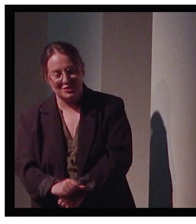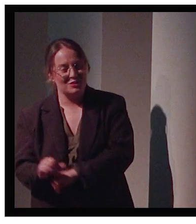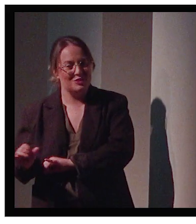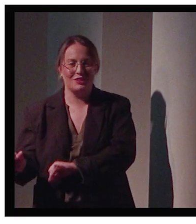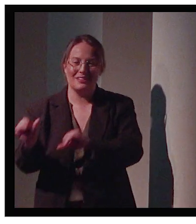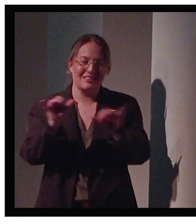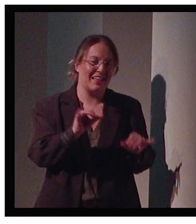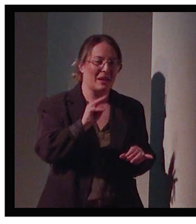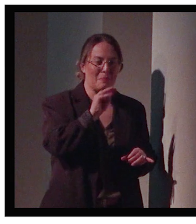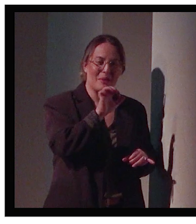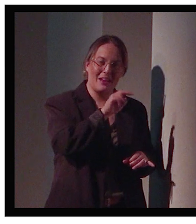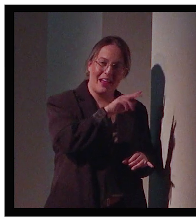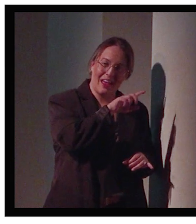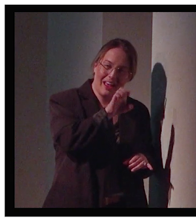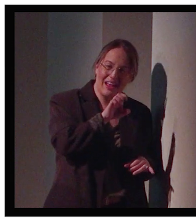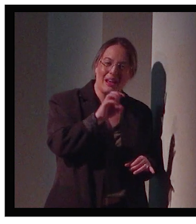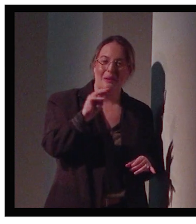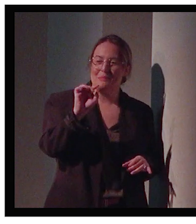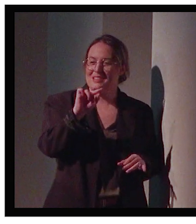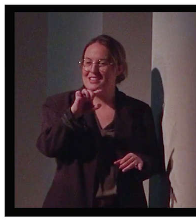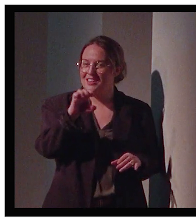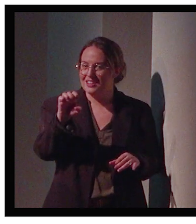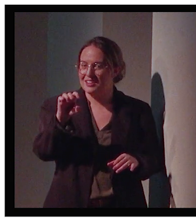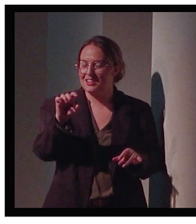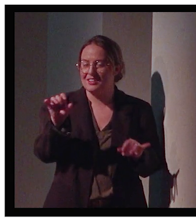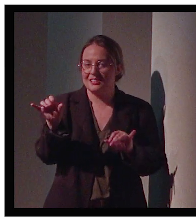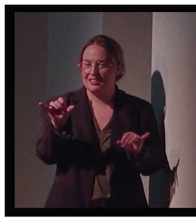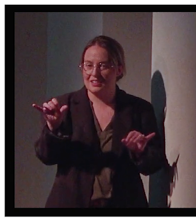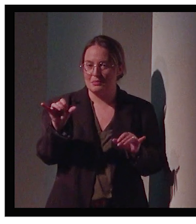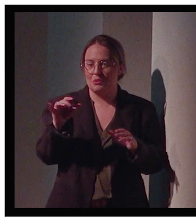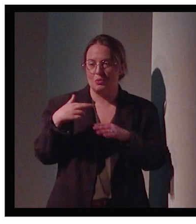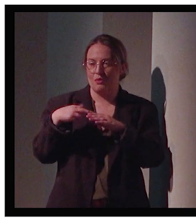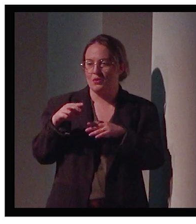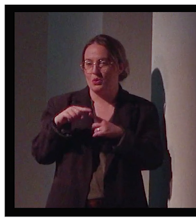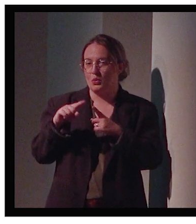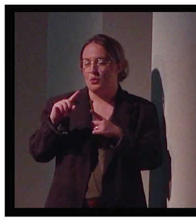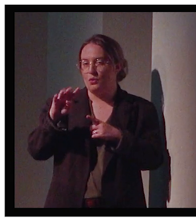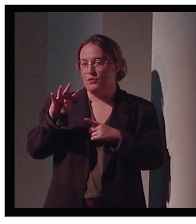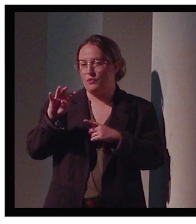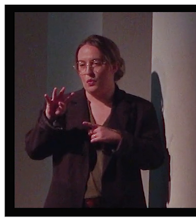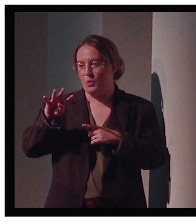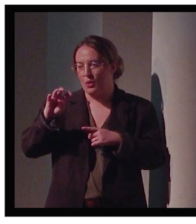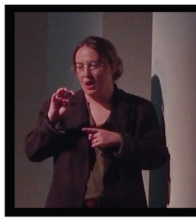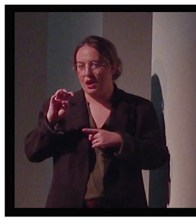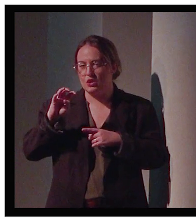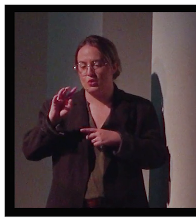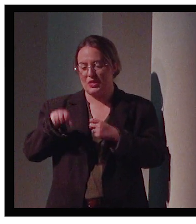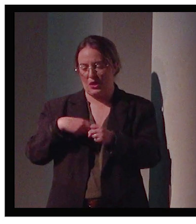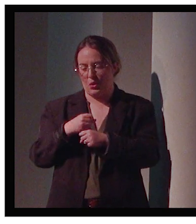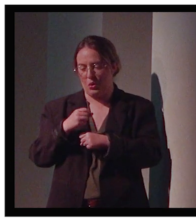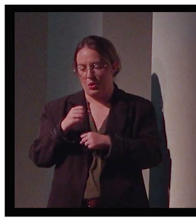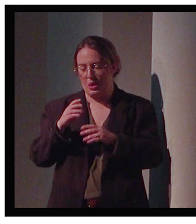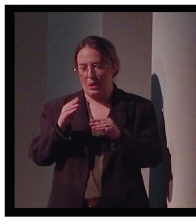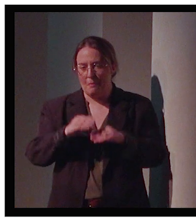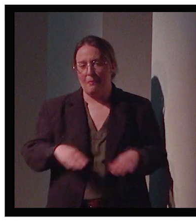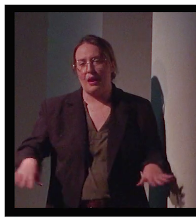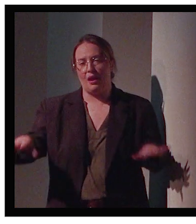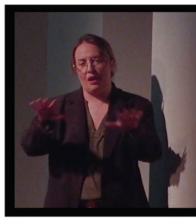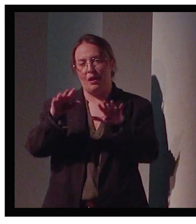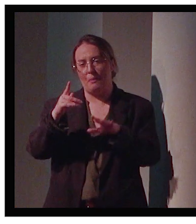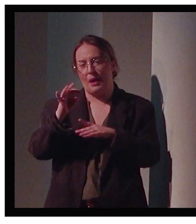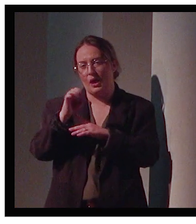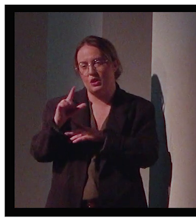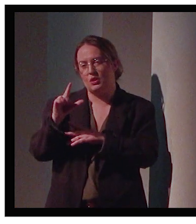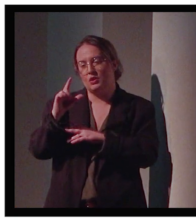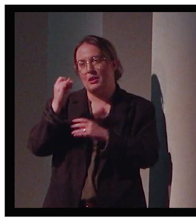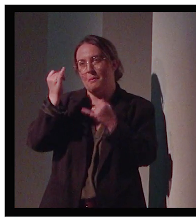Manet, Matisse is also referring directly to the 400-year-old pastoral landscape tradition and its imagined